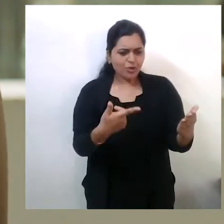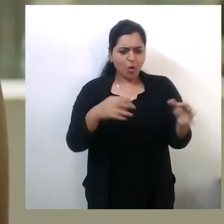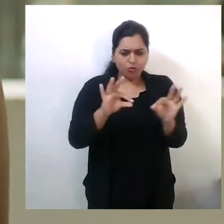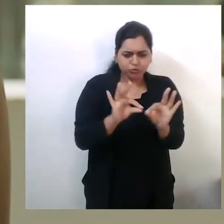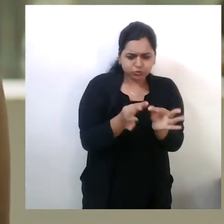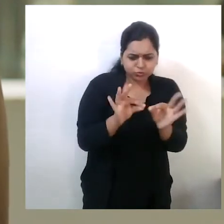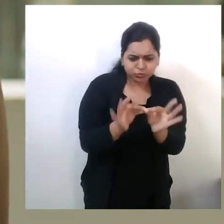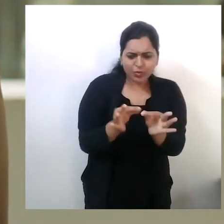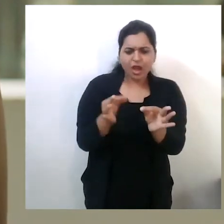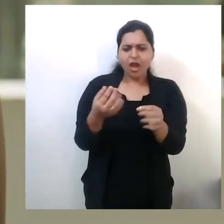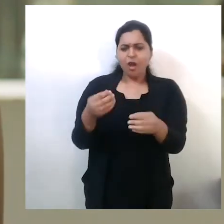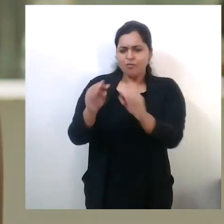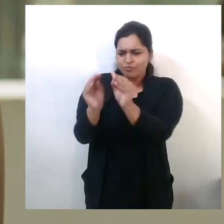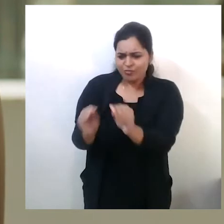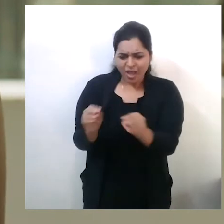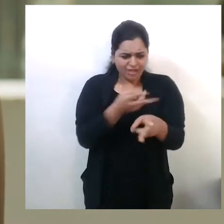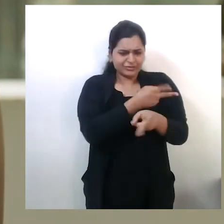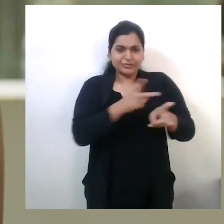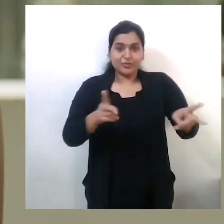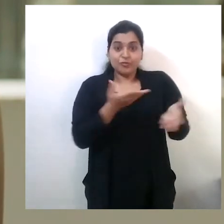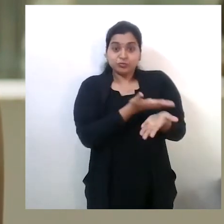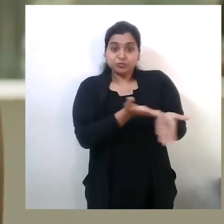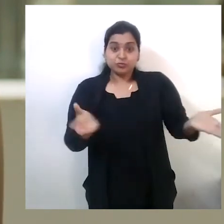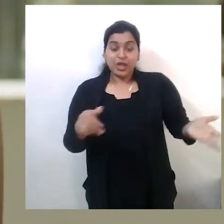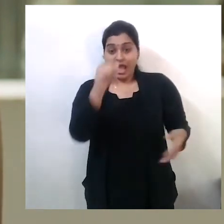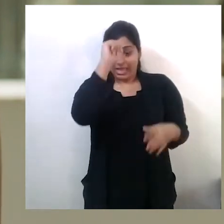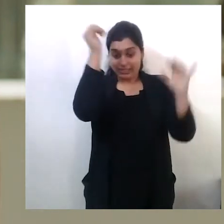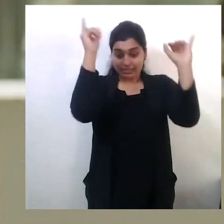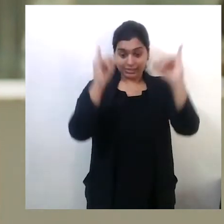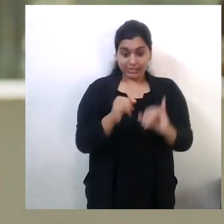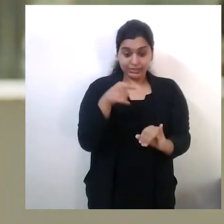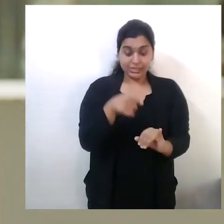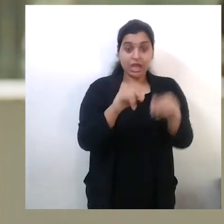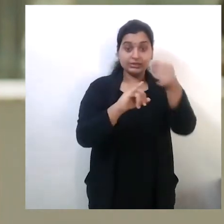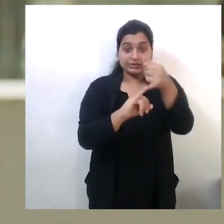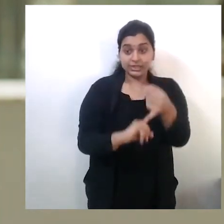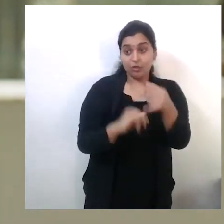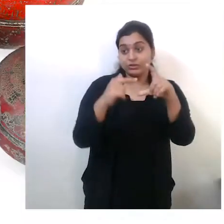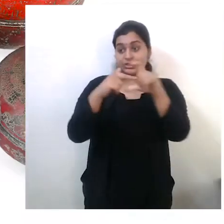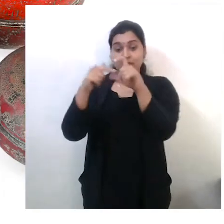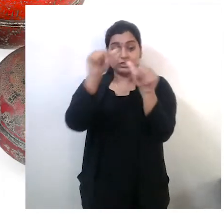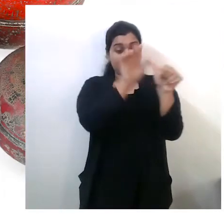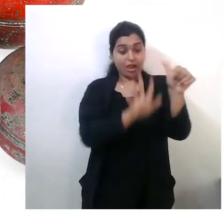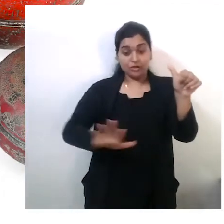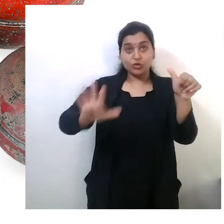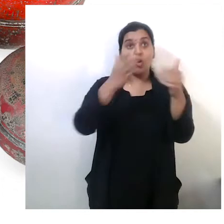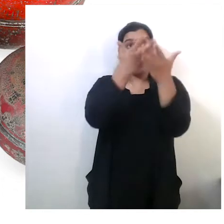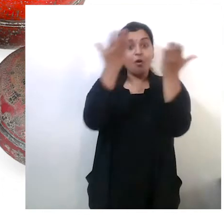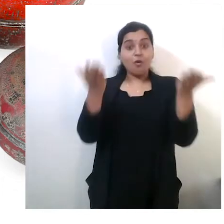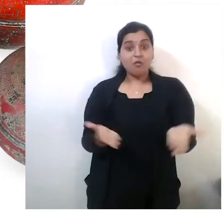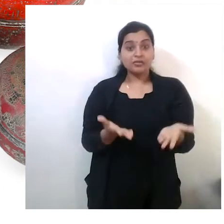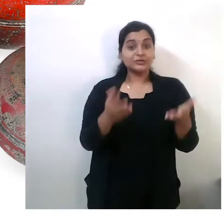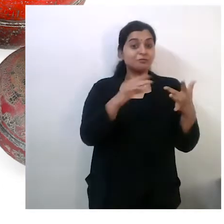textiles. Each of these artworks play a significant role in reviving crafts of India and Southeast Asia. Objects